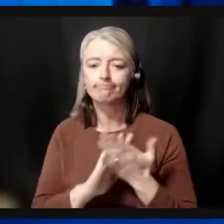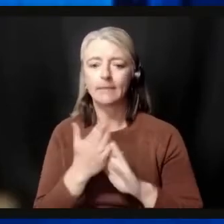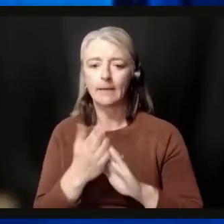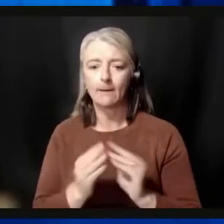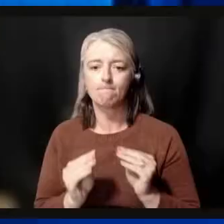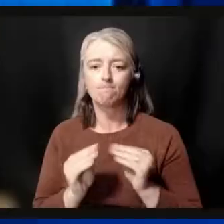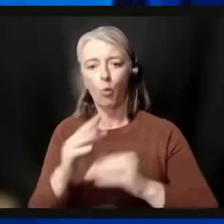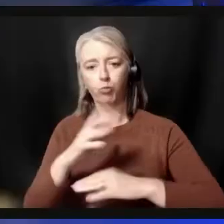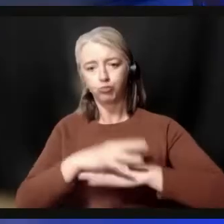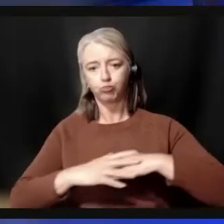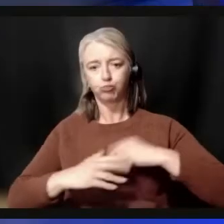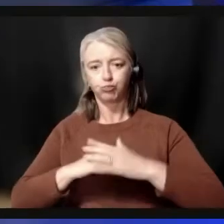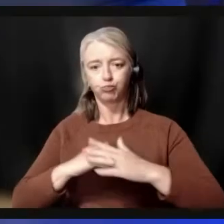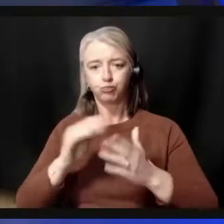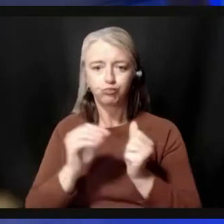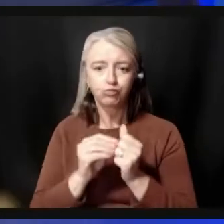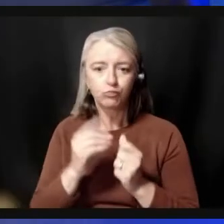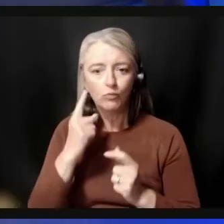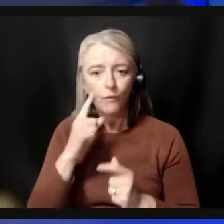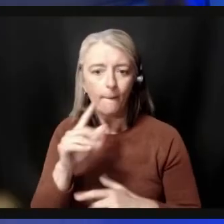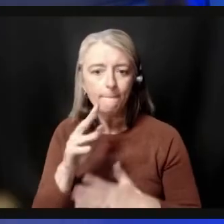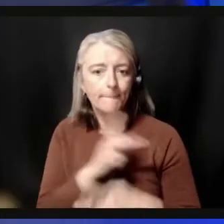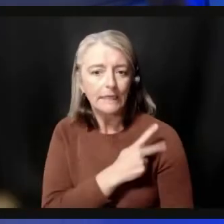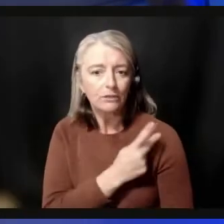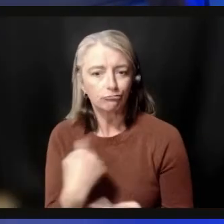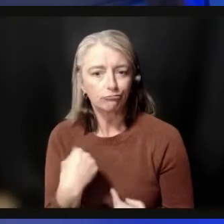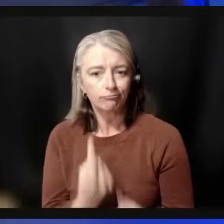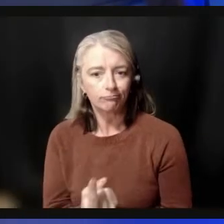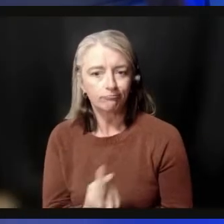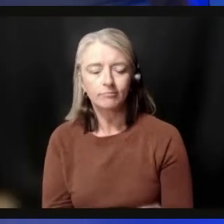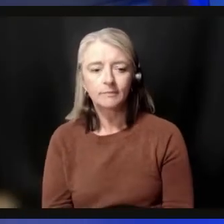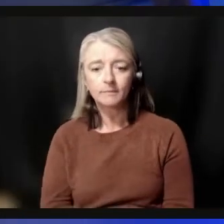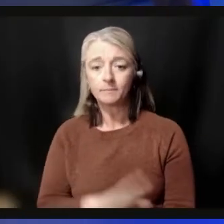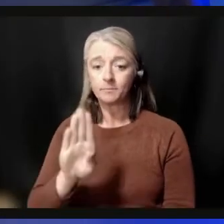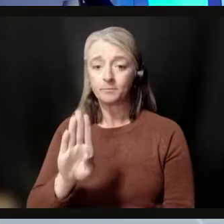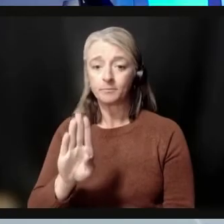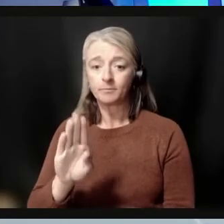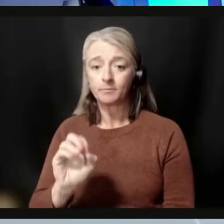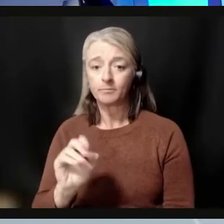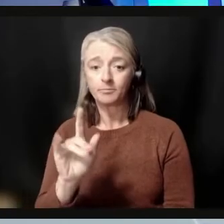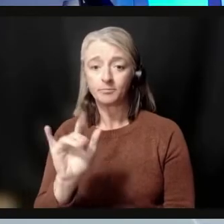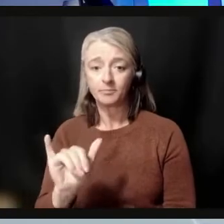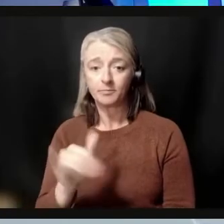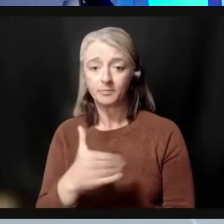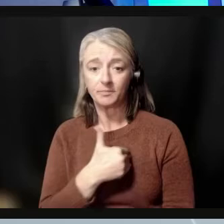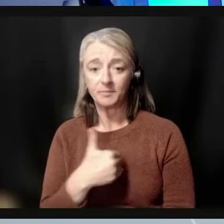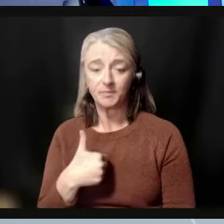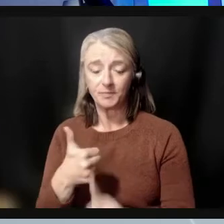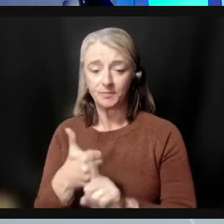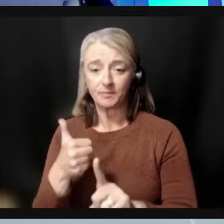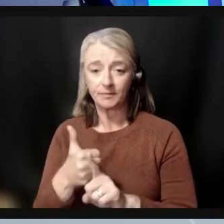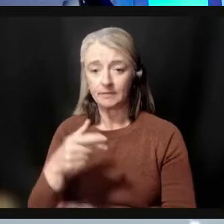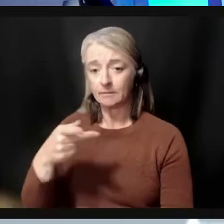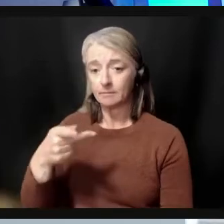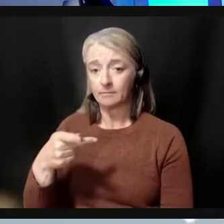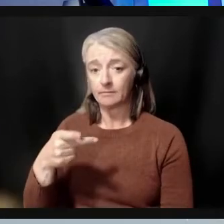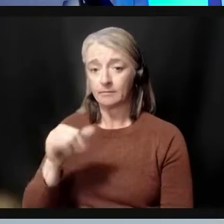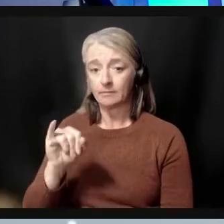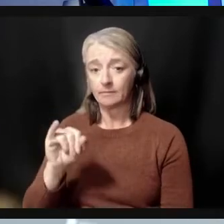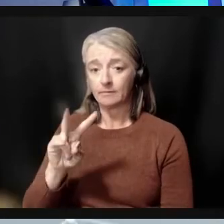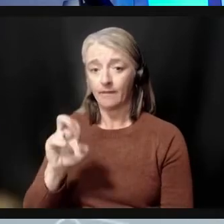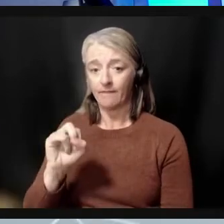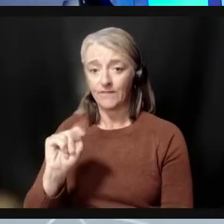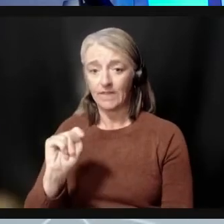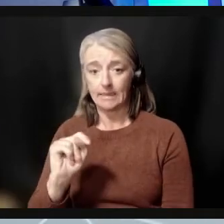patients too. Right. Yep. So Becky, as a member of Pivot, you